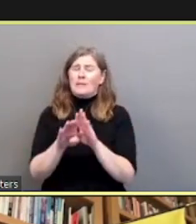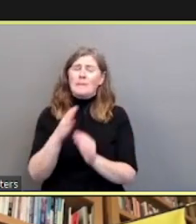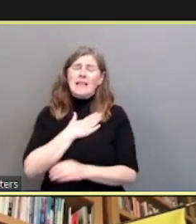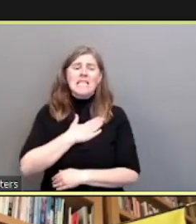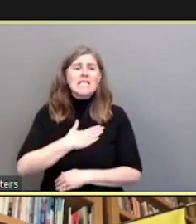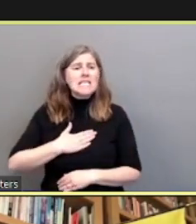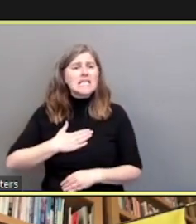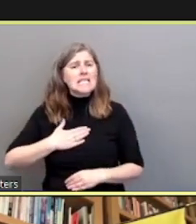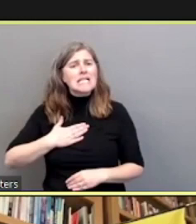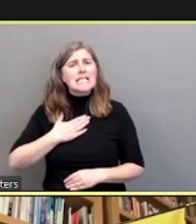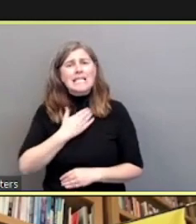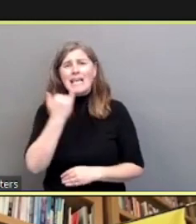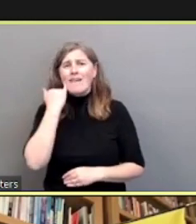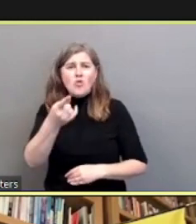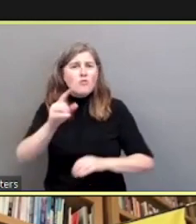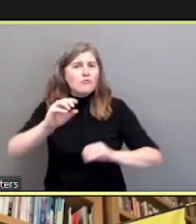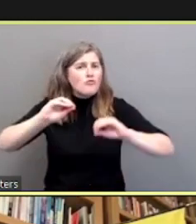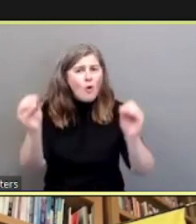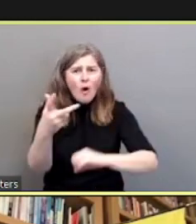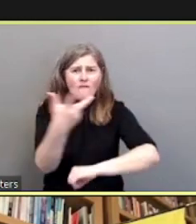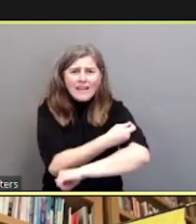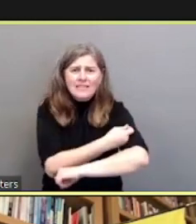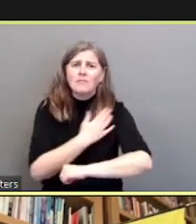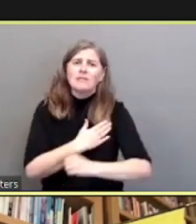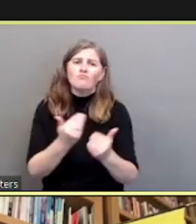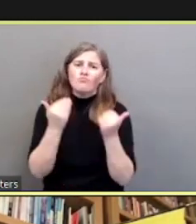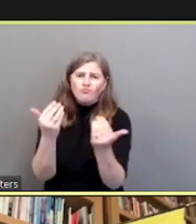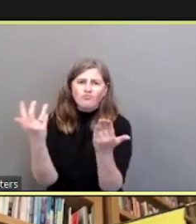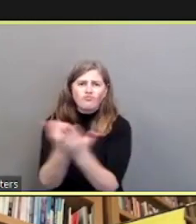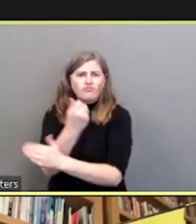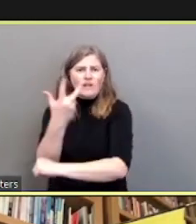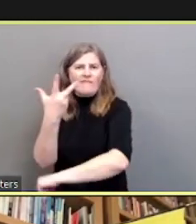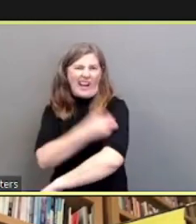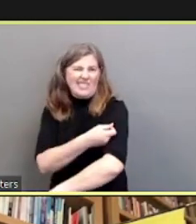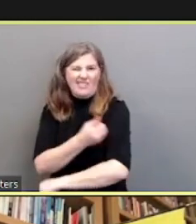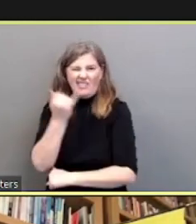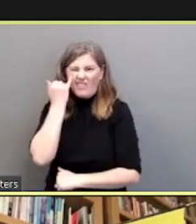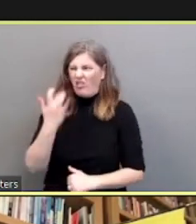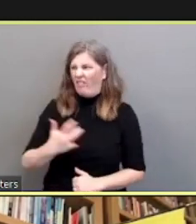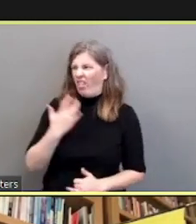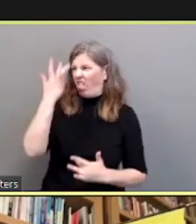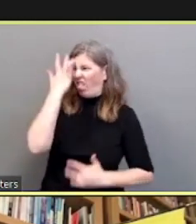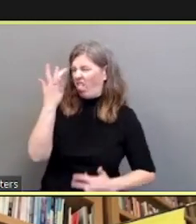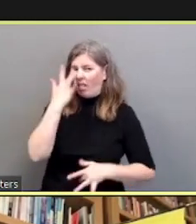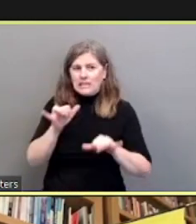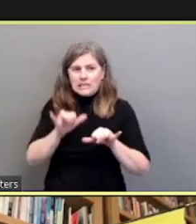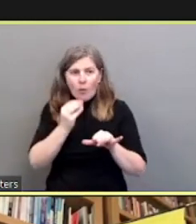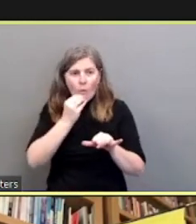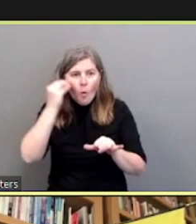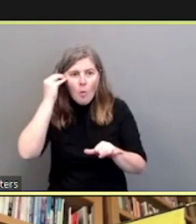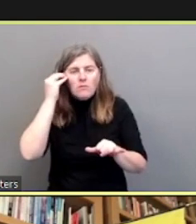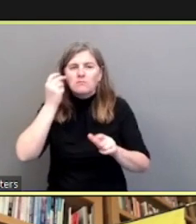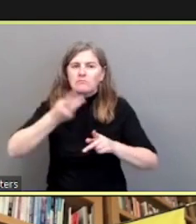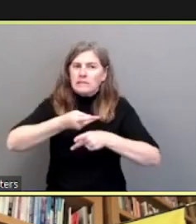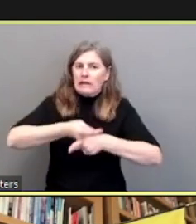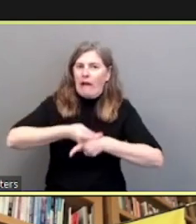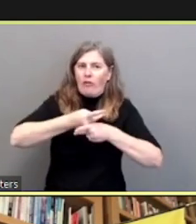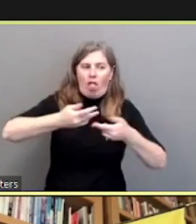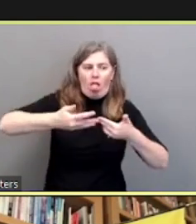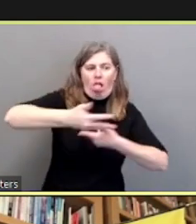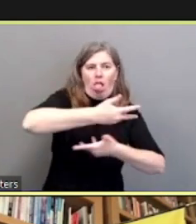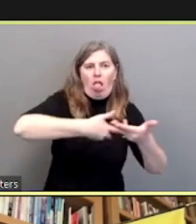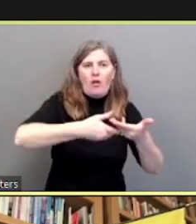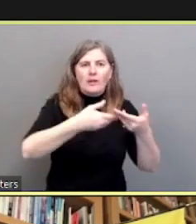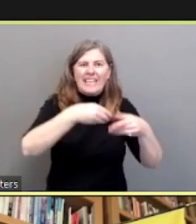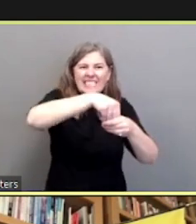if you're not vaccinated, get vaccinated. Continue to stay home and be very, very cautious around closed